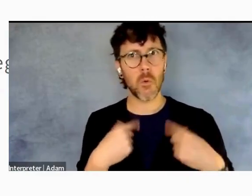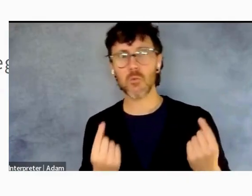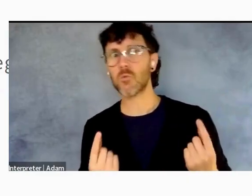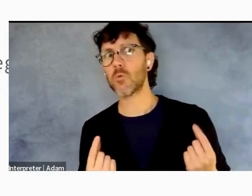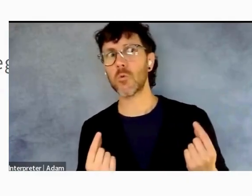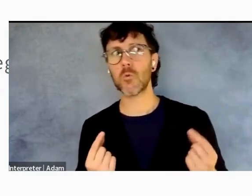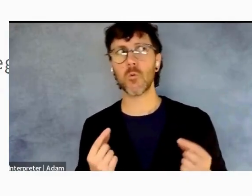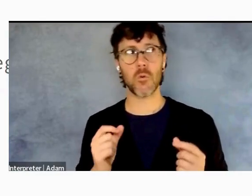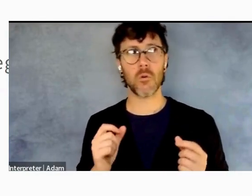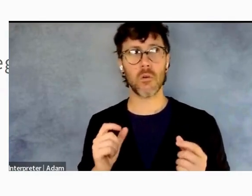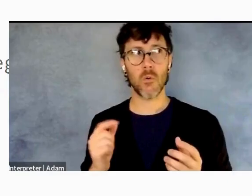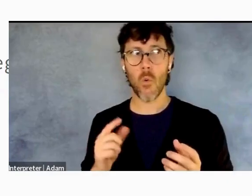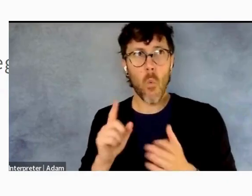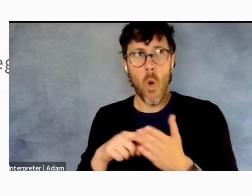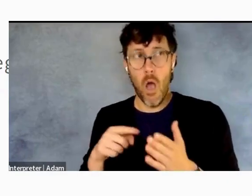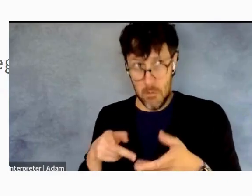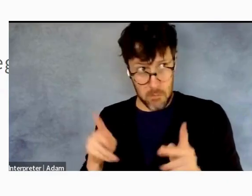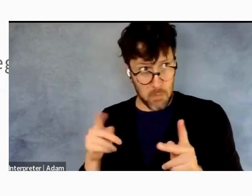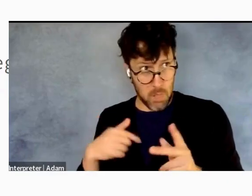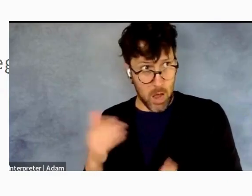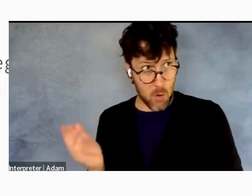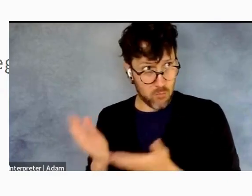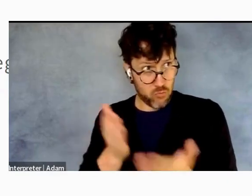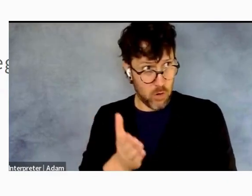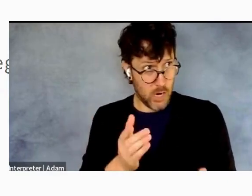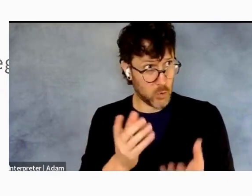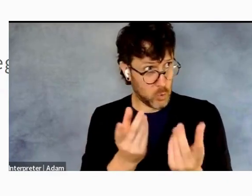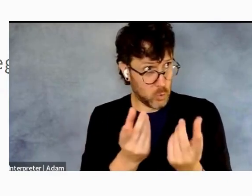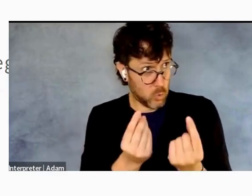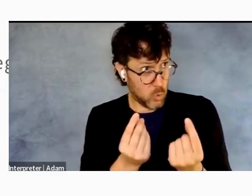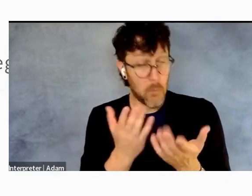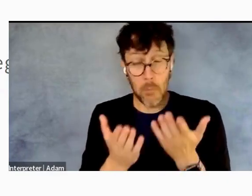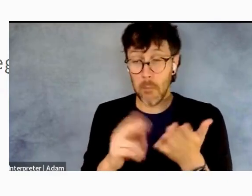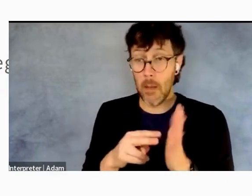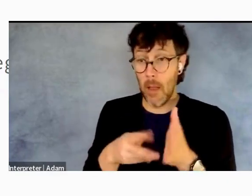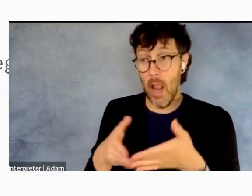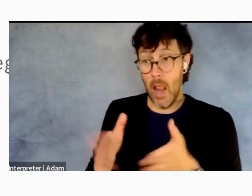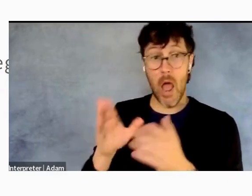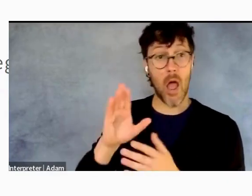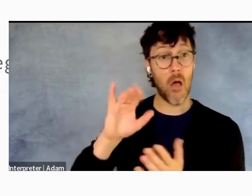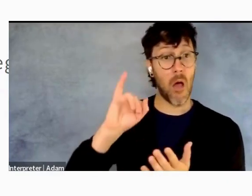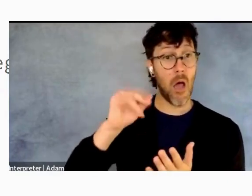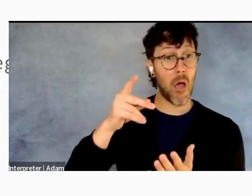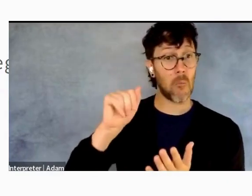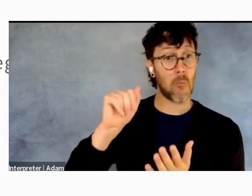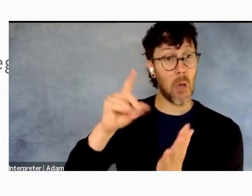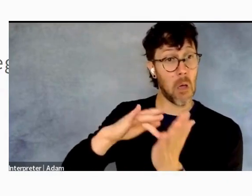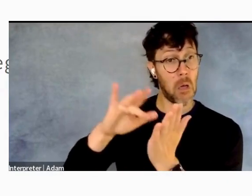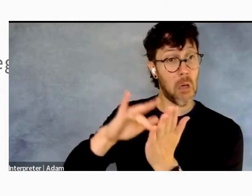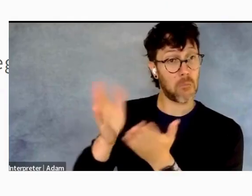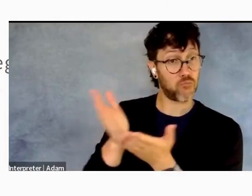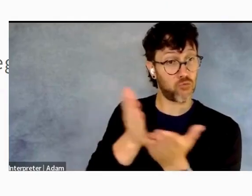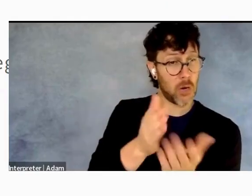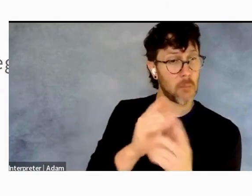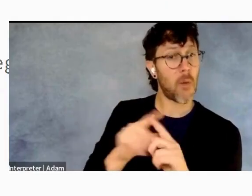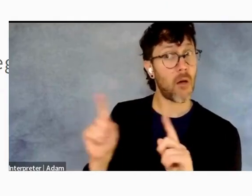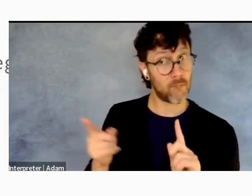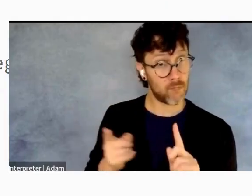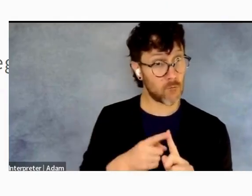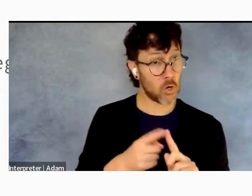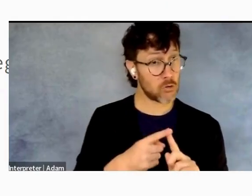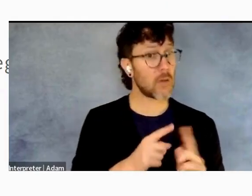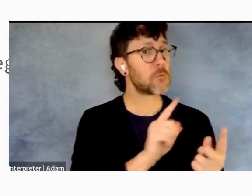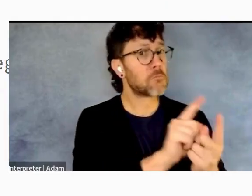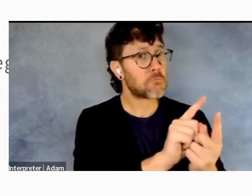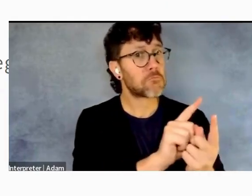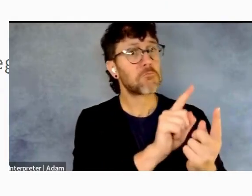bring to do? So maybe they can bring their iPad for a little bit, but maybe they have to talk to 3 people. That might be a